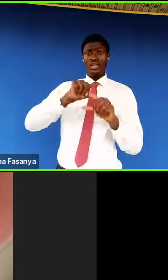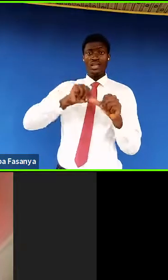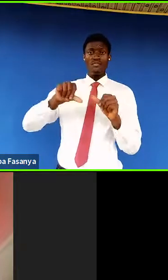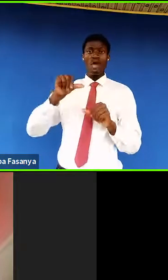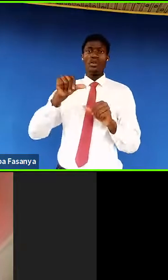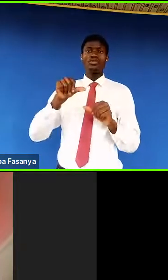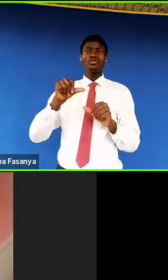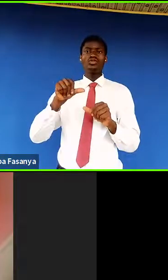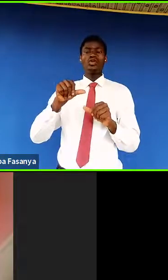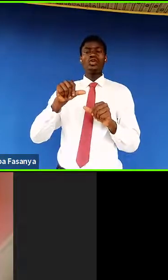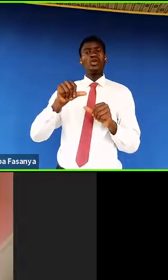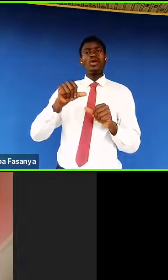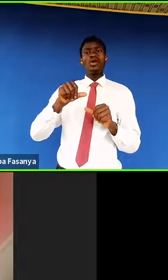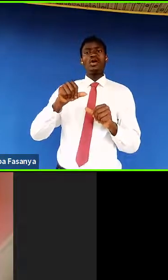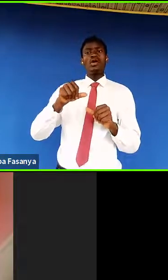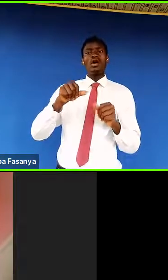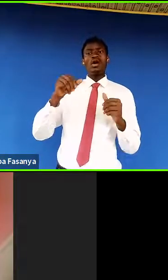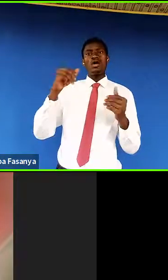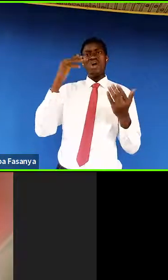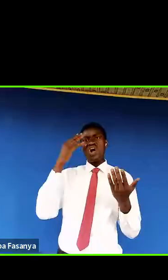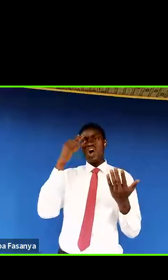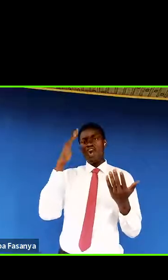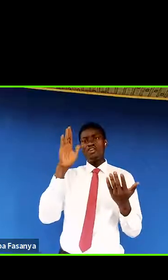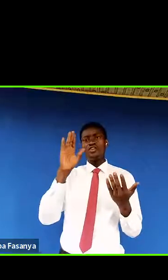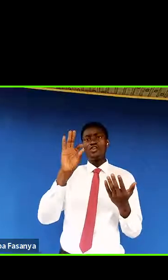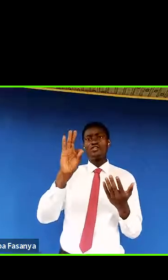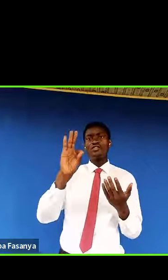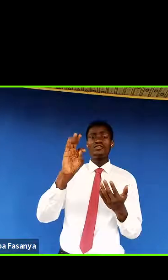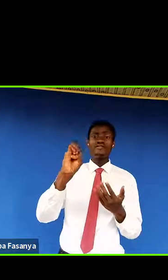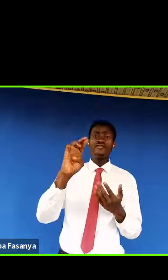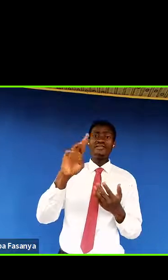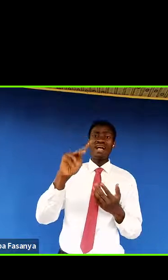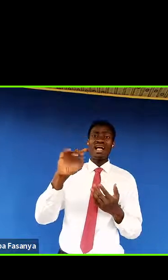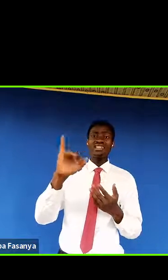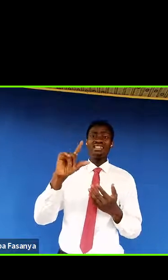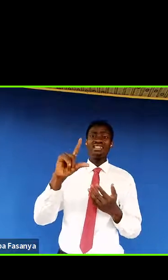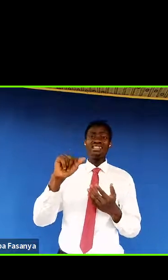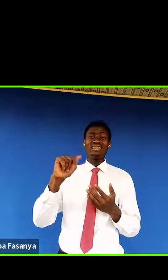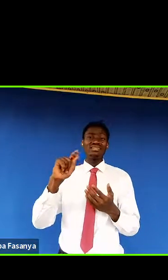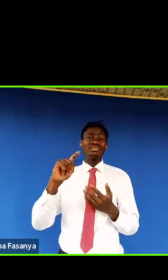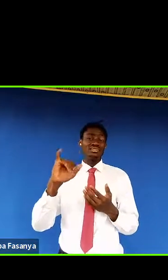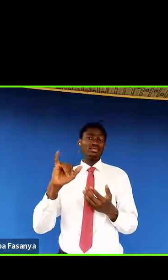fertility or unexplained fertility. You said if we probe further, one